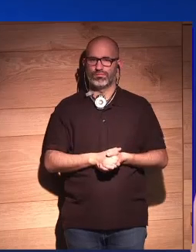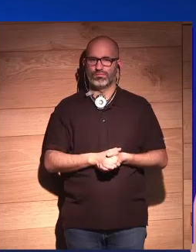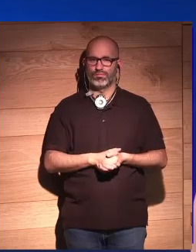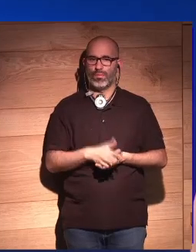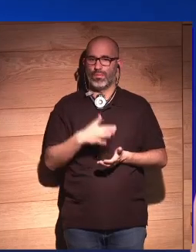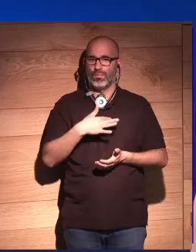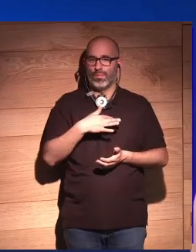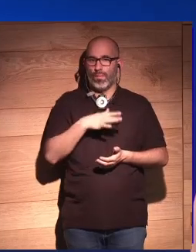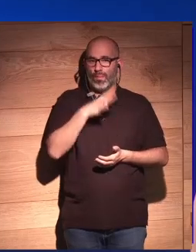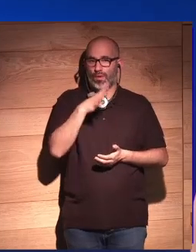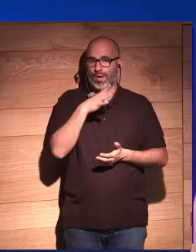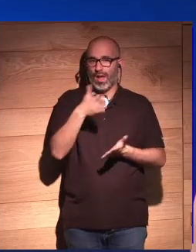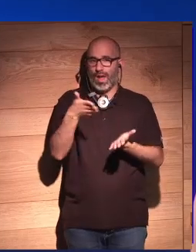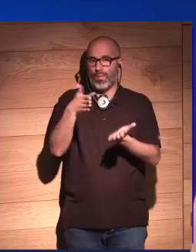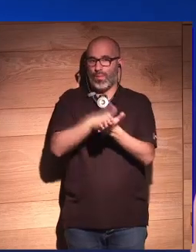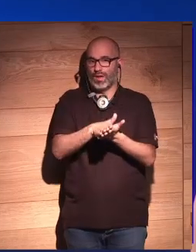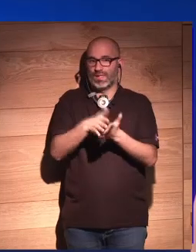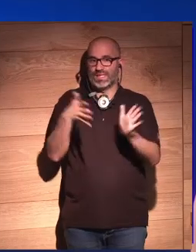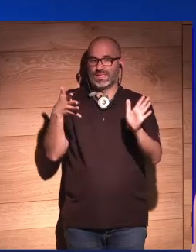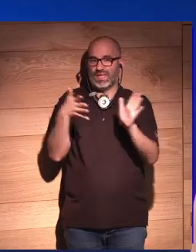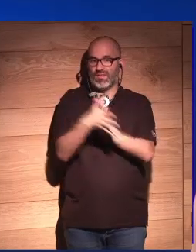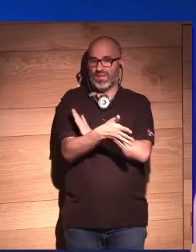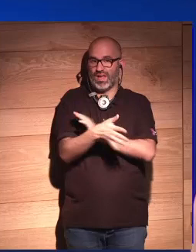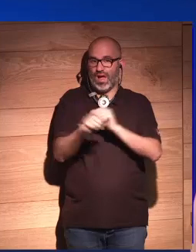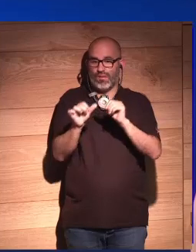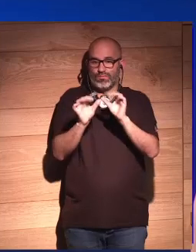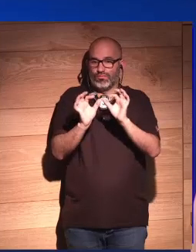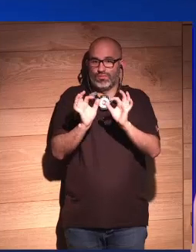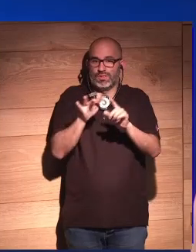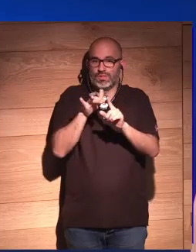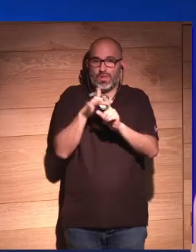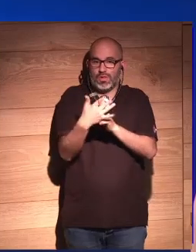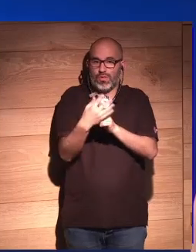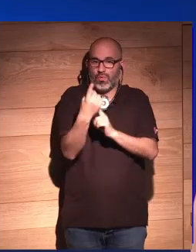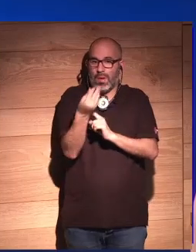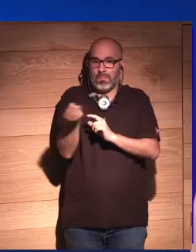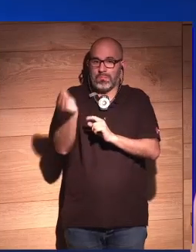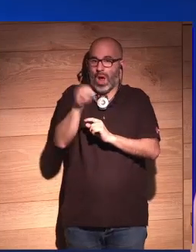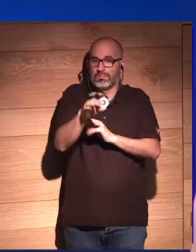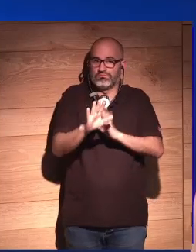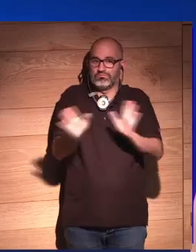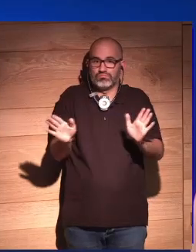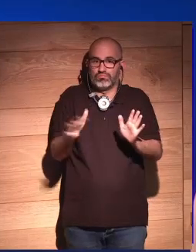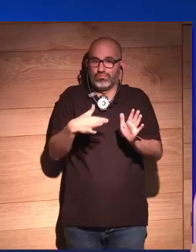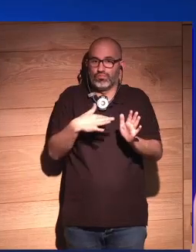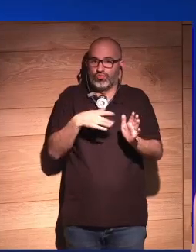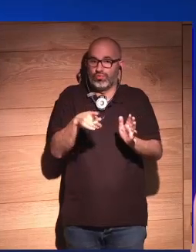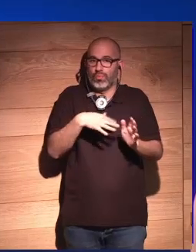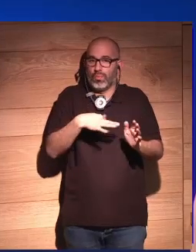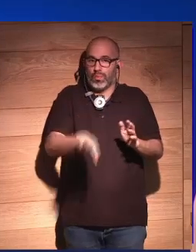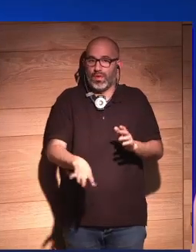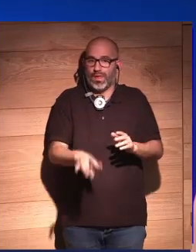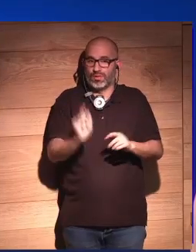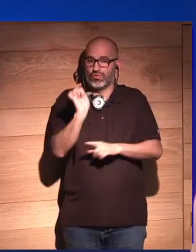of transcendence, it's the only way that you can reach for it, right? And this medium gives you that in various ways.